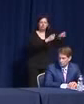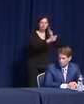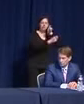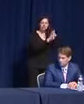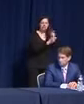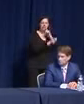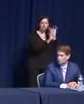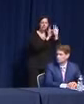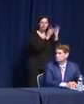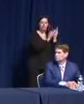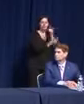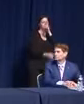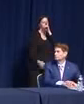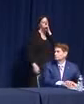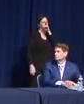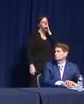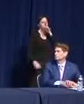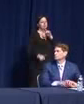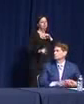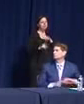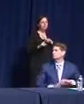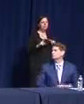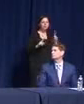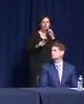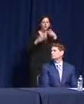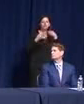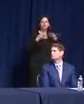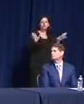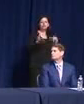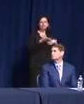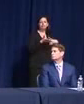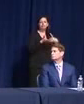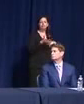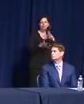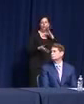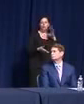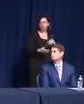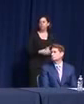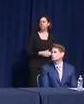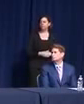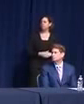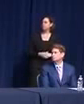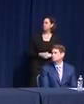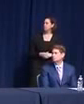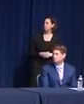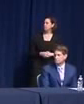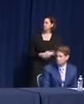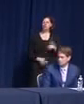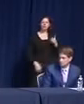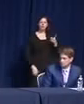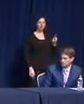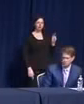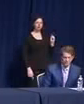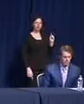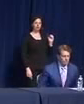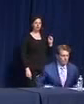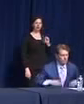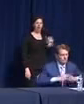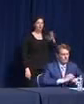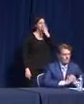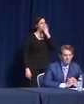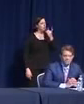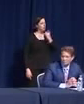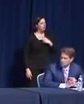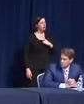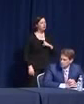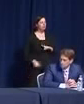matter, Christina or Judy, any reaction to Brian's very good question? Yeah, thanks for that question. Unfortunately,